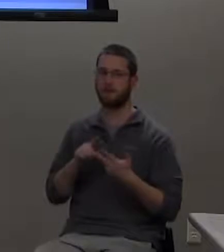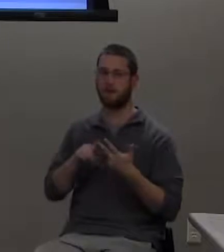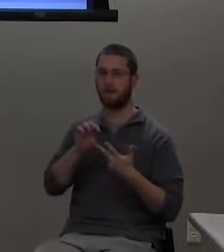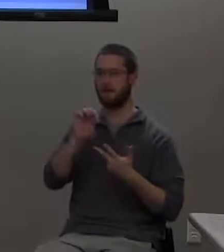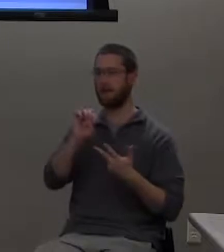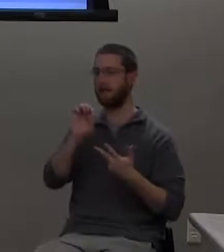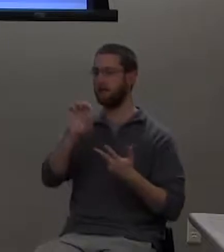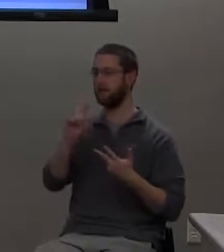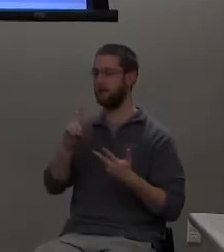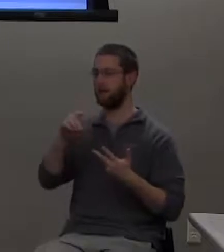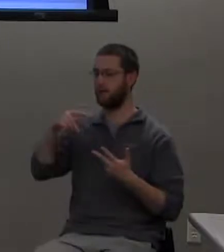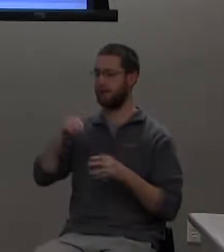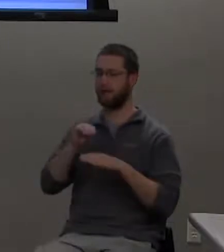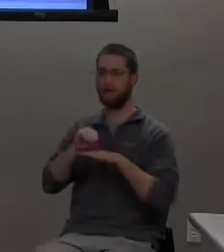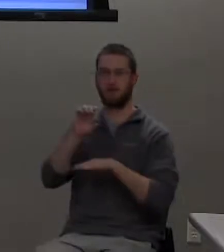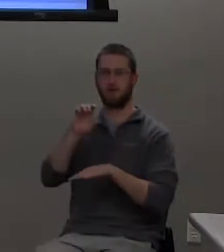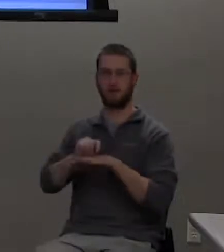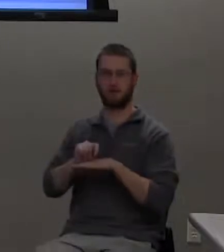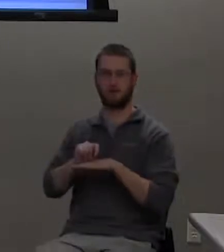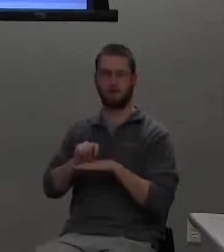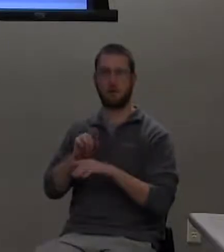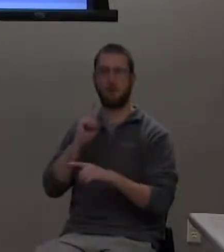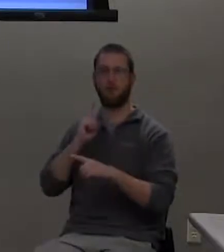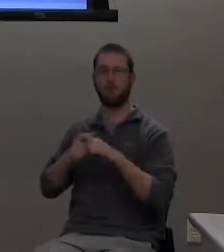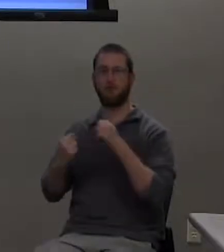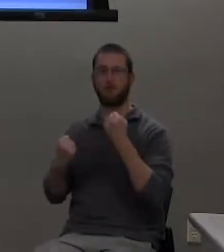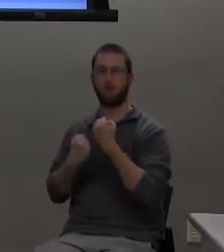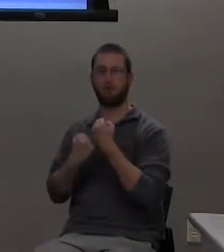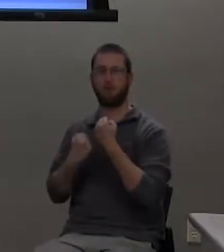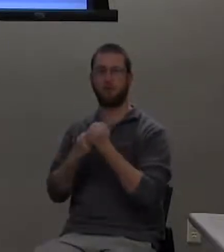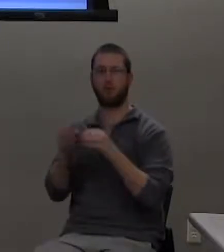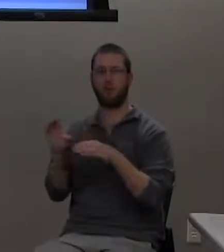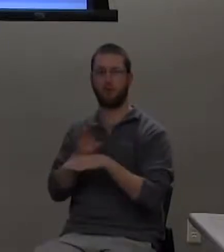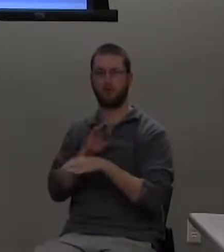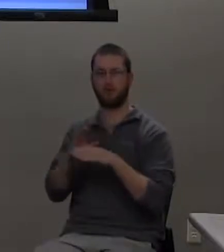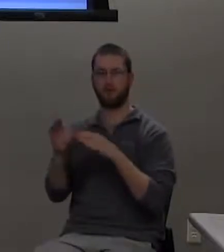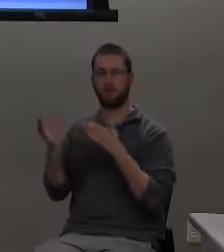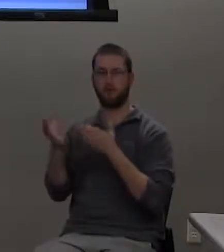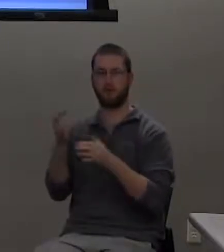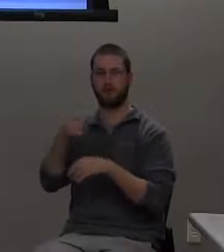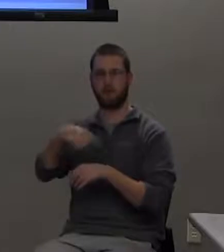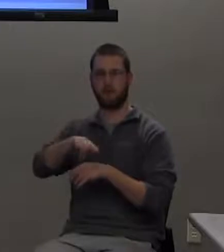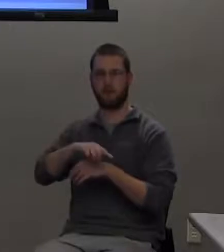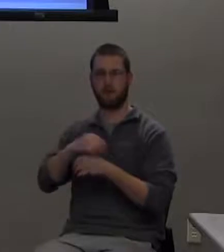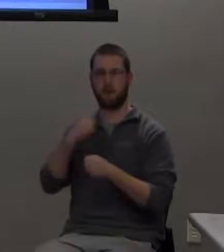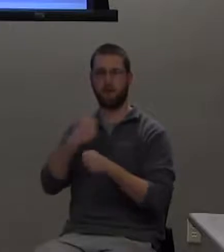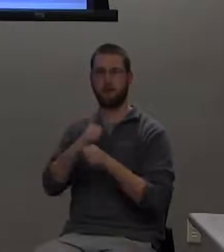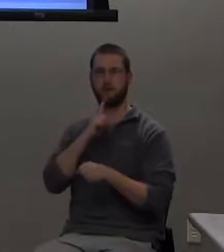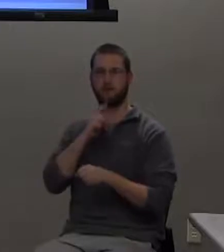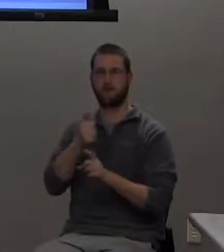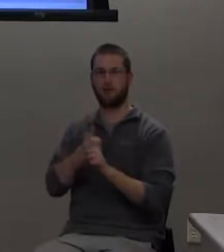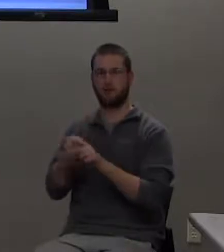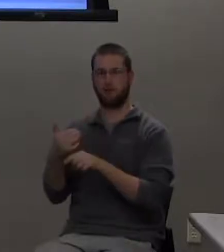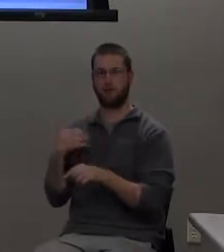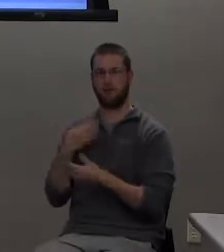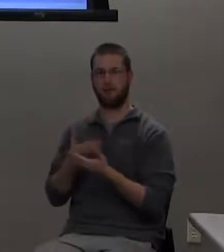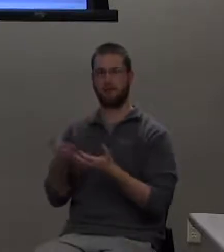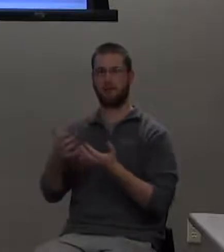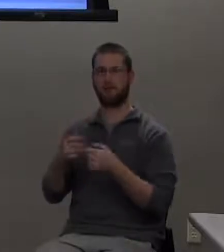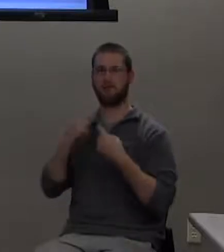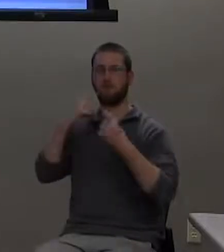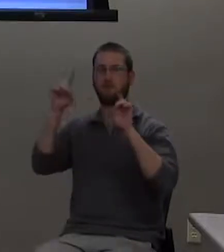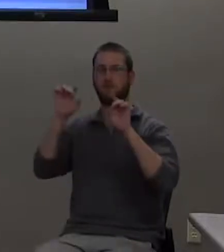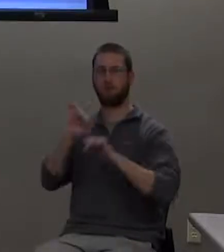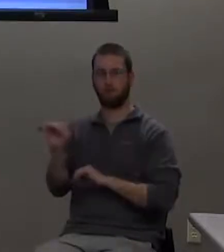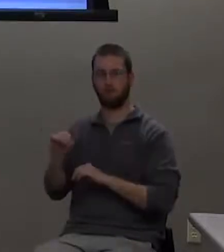economic development consultant. It's also the support businesses that serve them, is to make sure that you have in place the pieces that they need to be successful as well. You